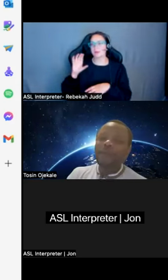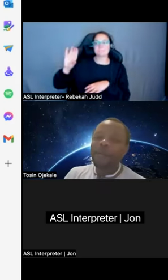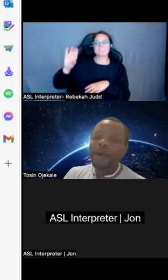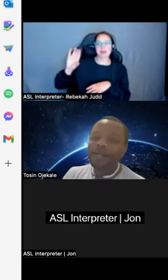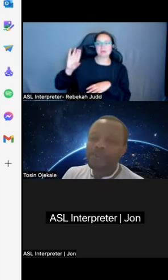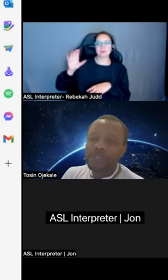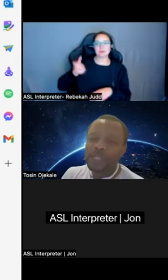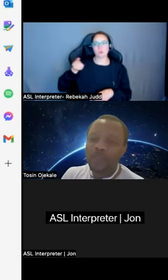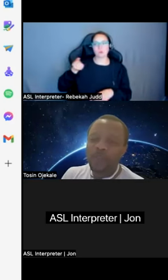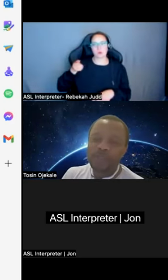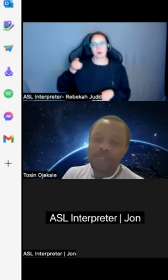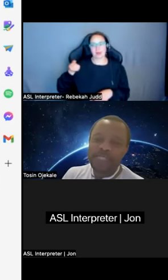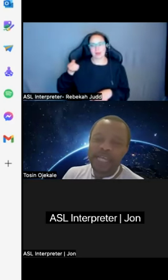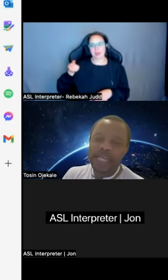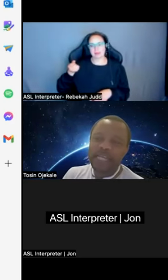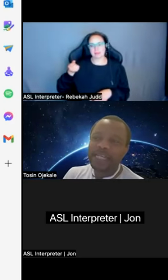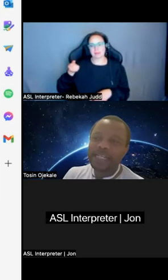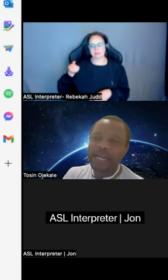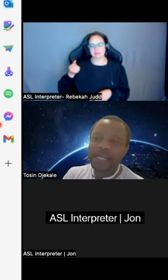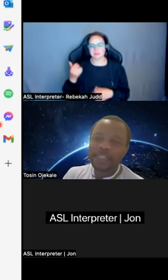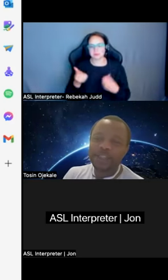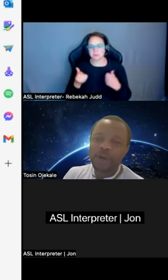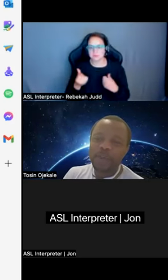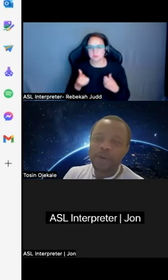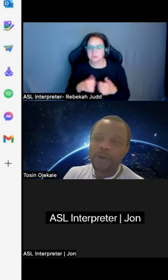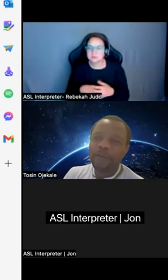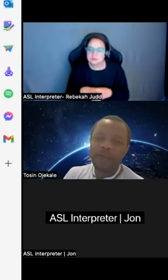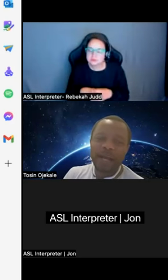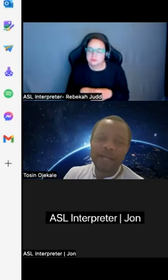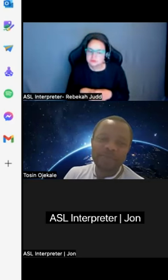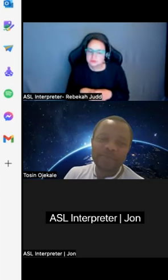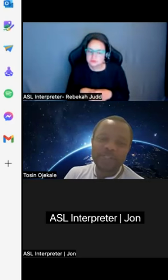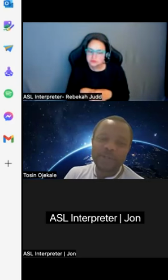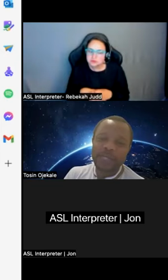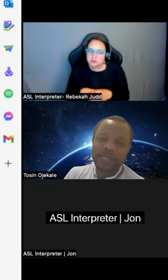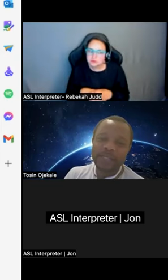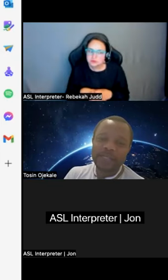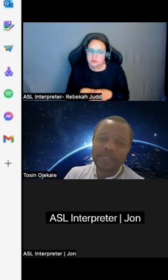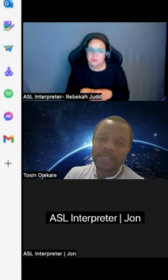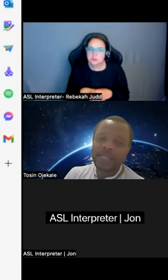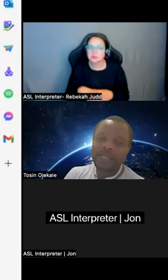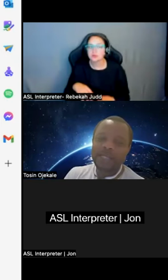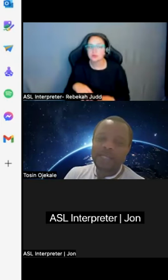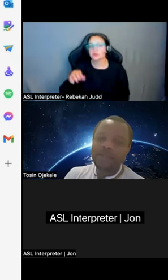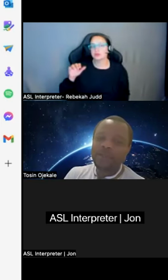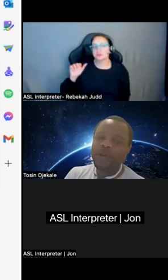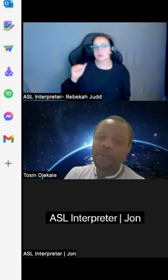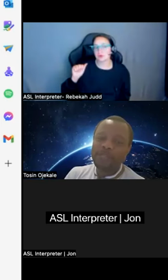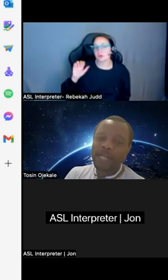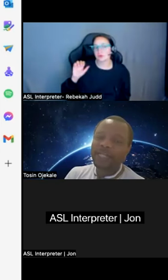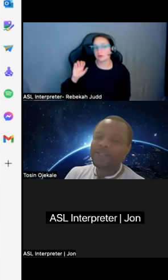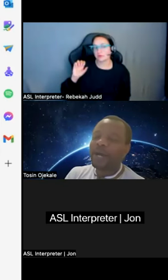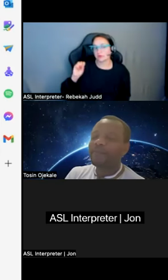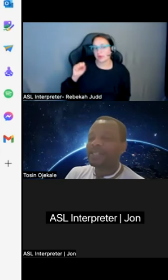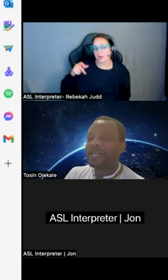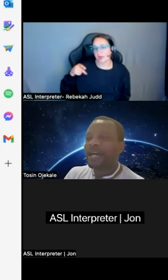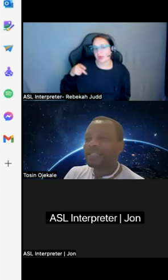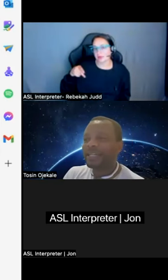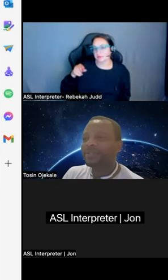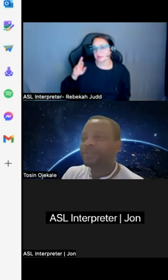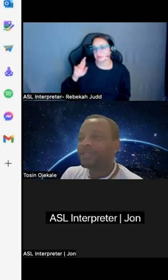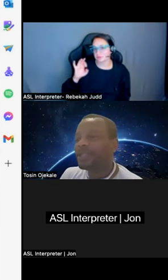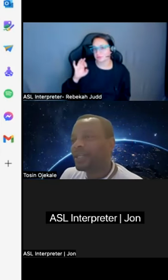if we go back to what we say the job of the aspirator is, so you are most likely to have it as